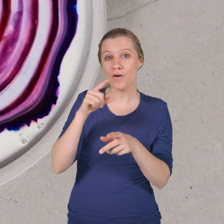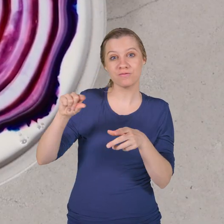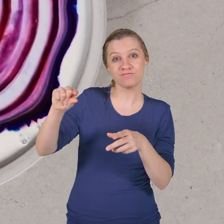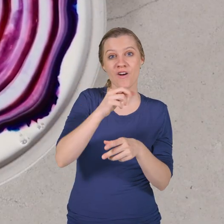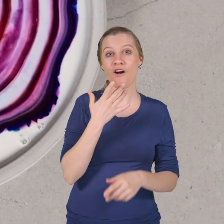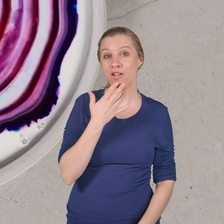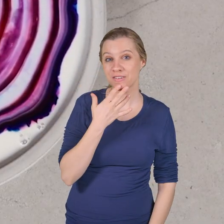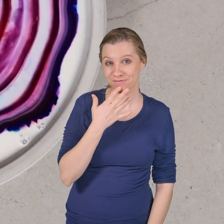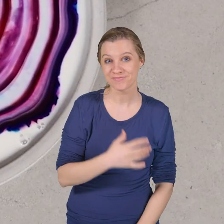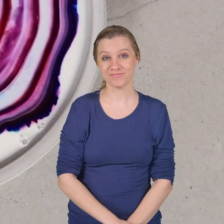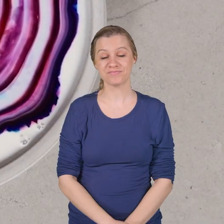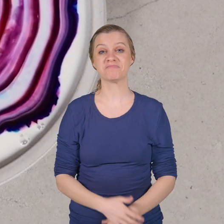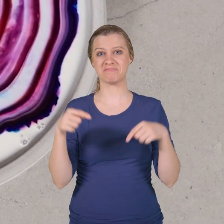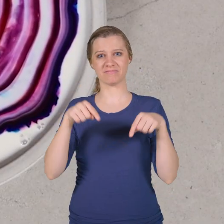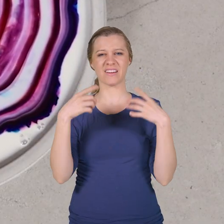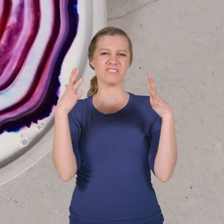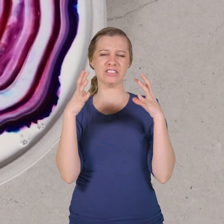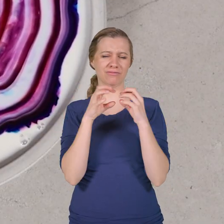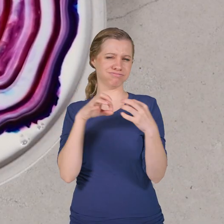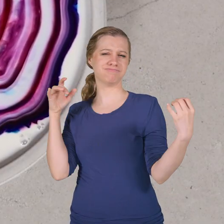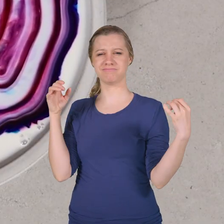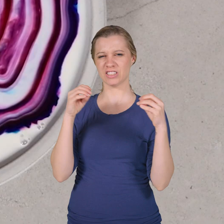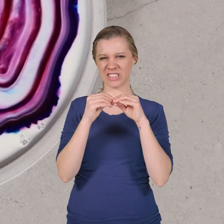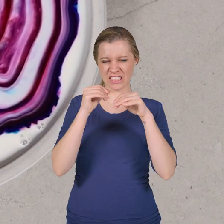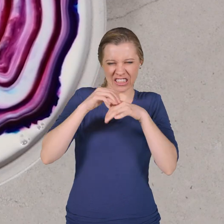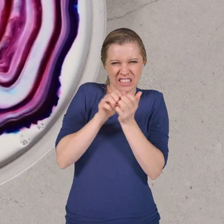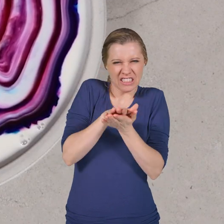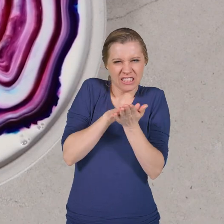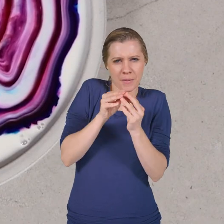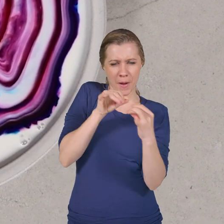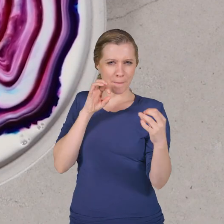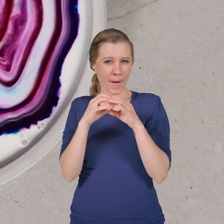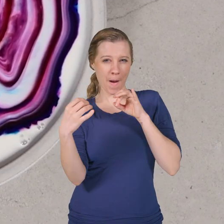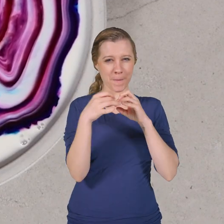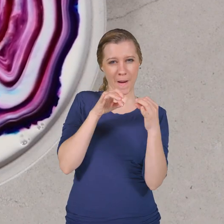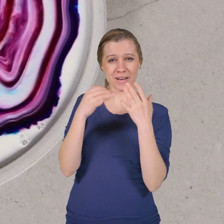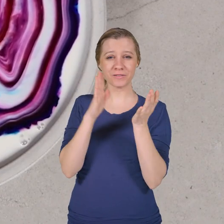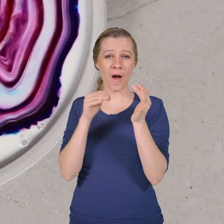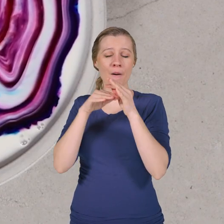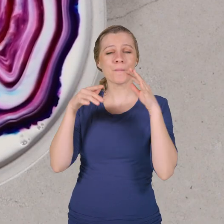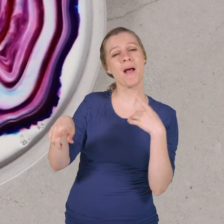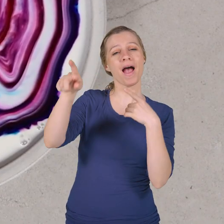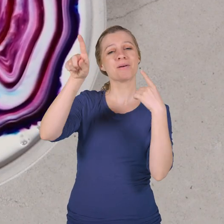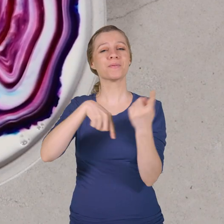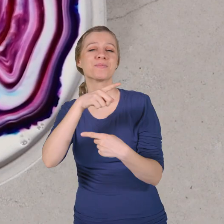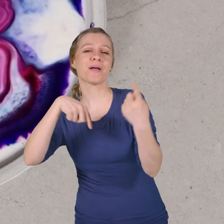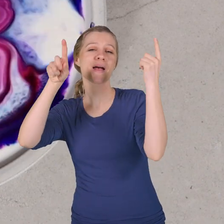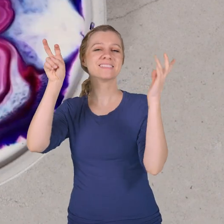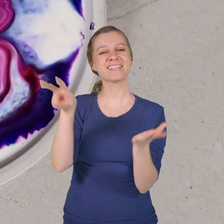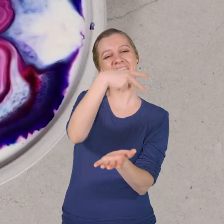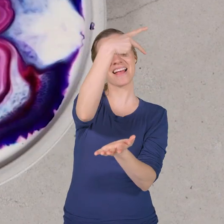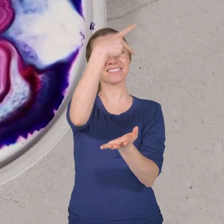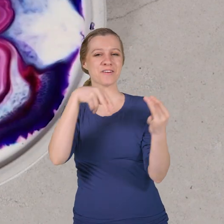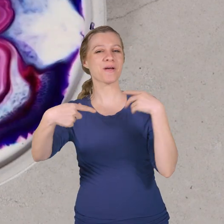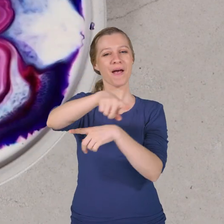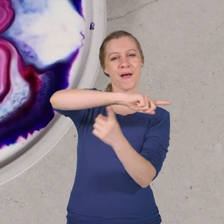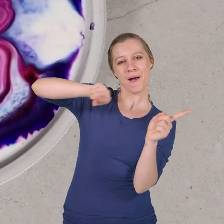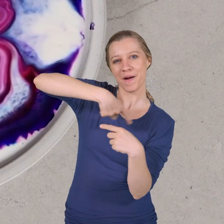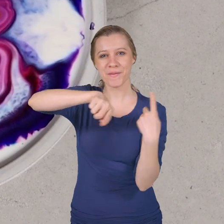food coloring. So at this point, the surface tension is already broken. And this is just the soap dancing